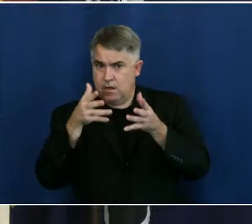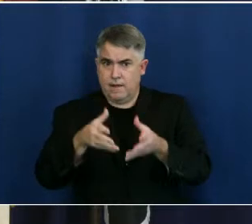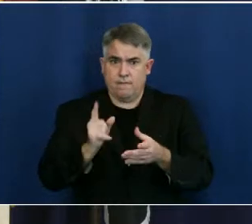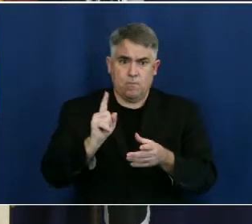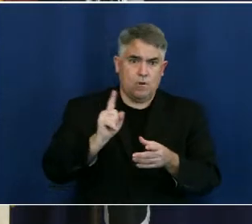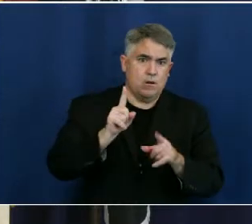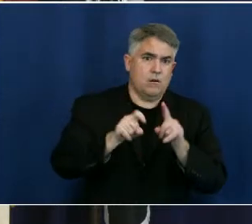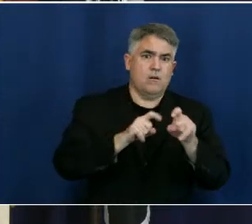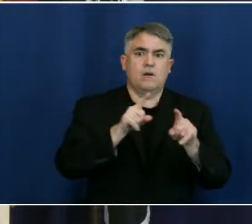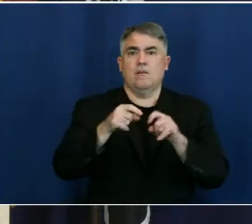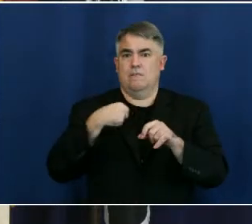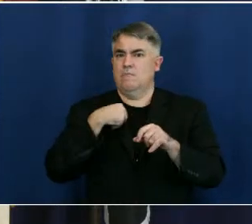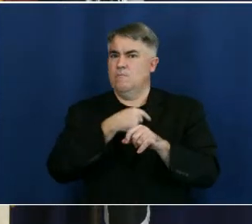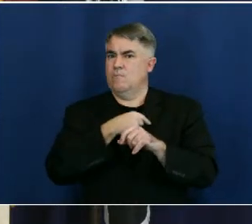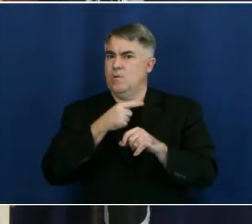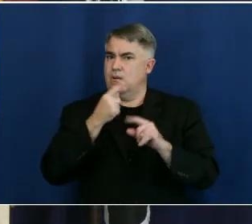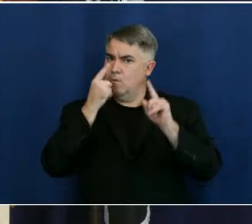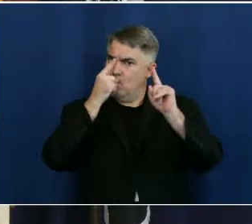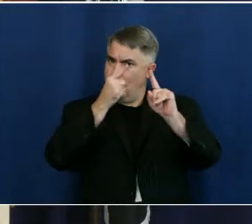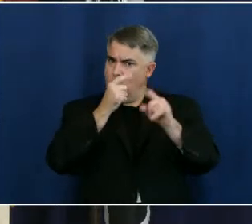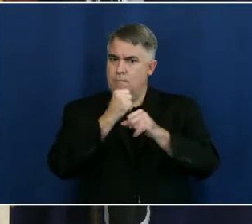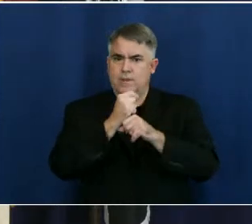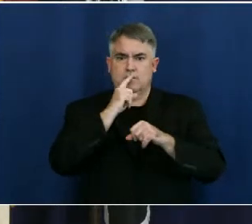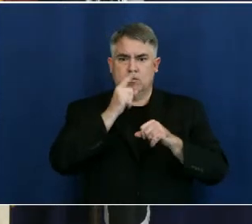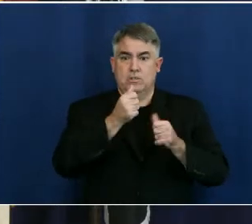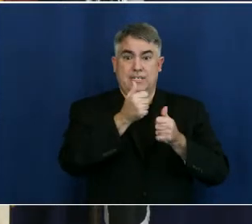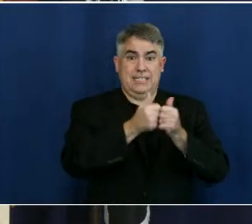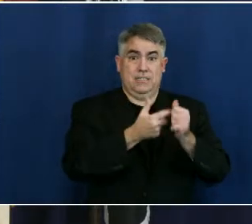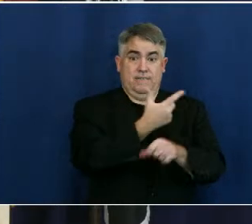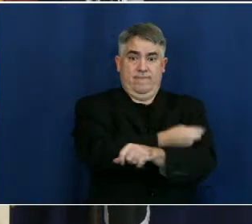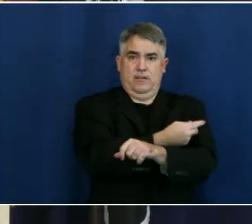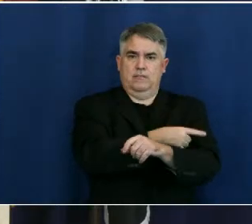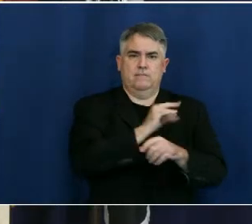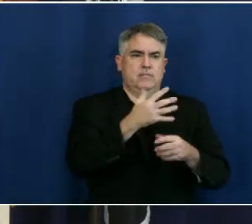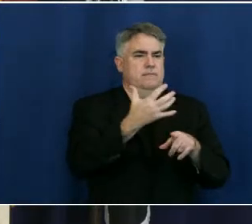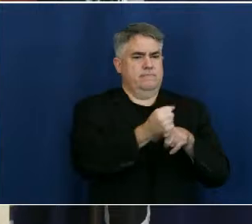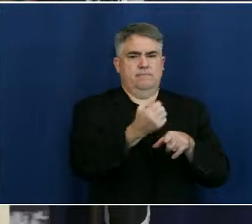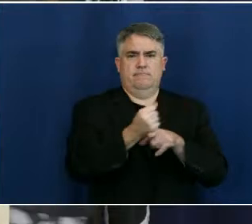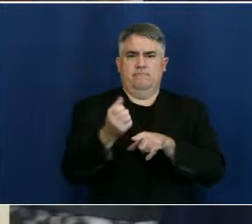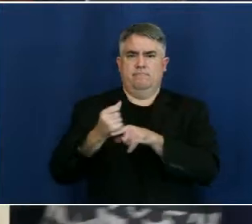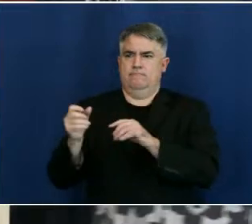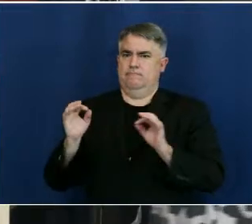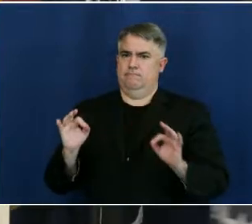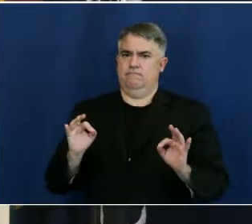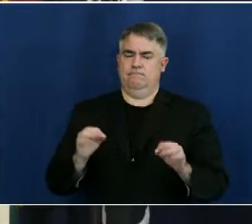you saw in the dashboard shown earlier. Thank you.